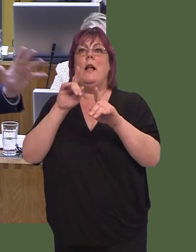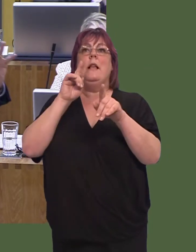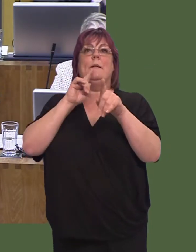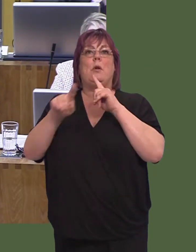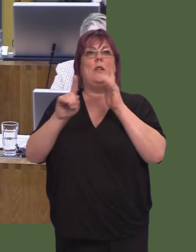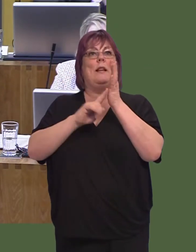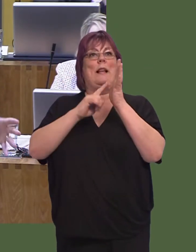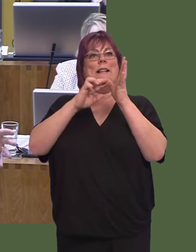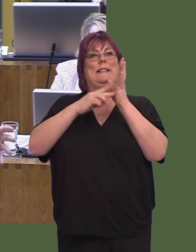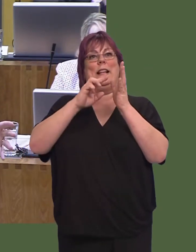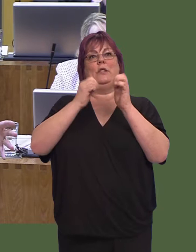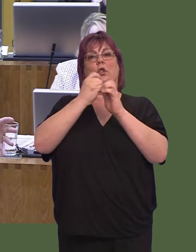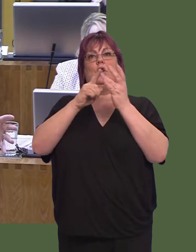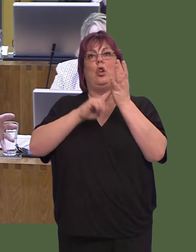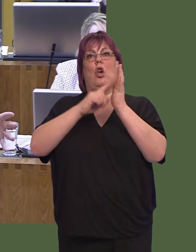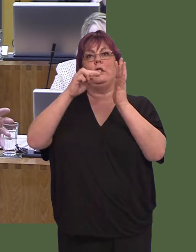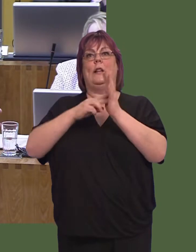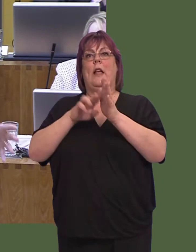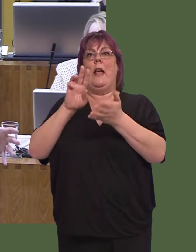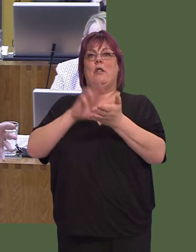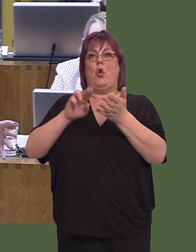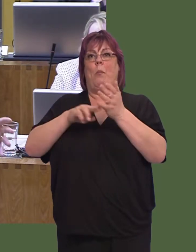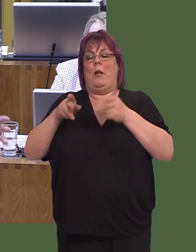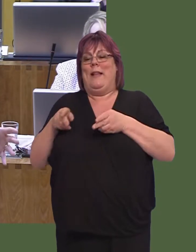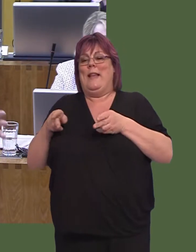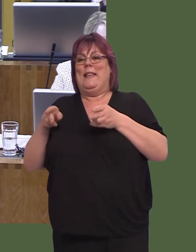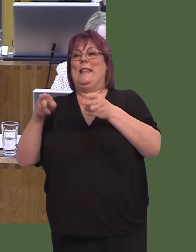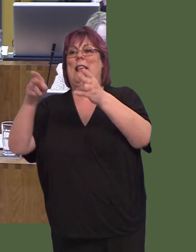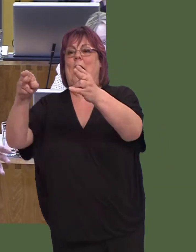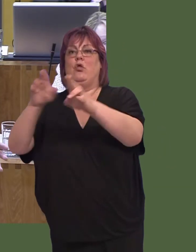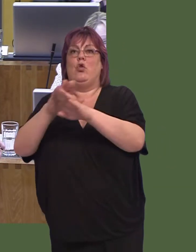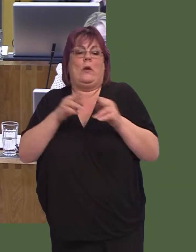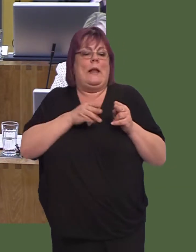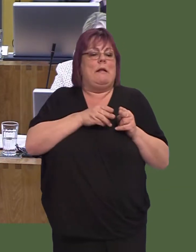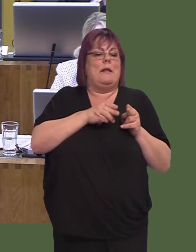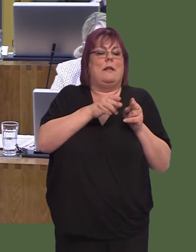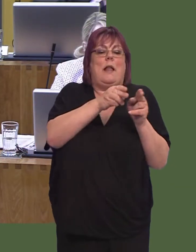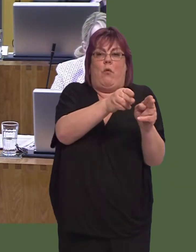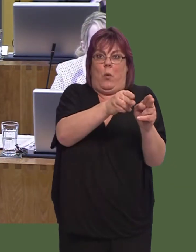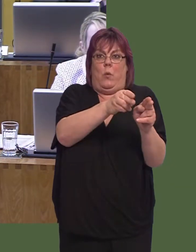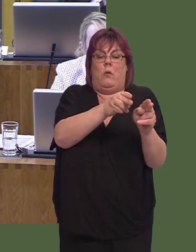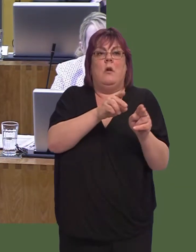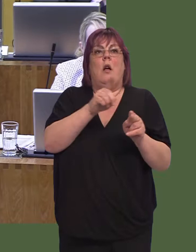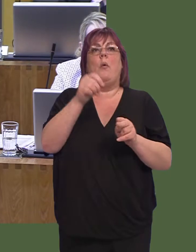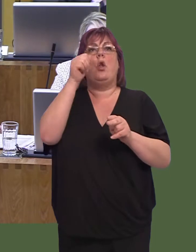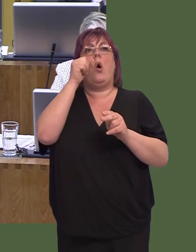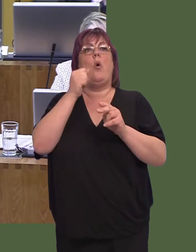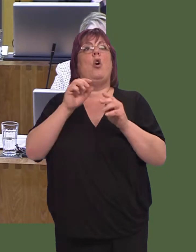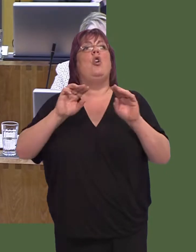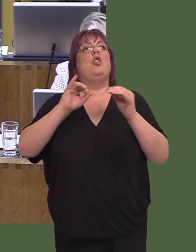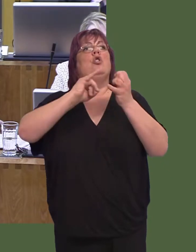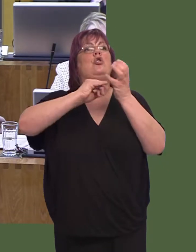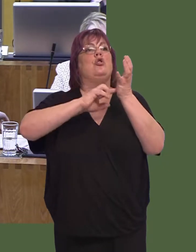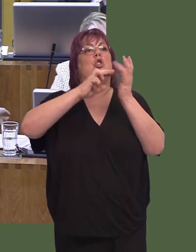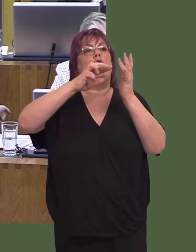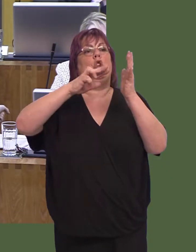Wales. Well, Llangollen is a standard gauge line as opposed to a narrow gauge line. We know, of course, that the Snowdon Mountain